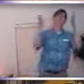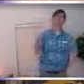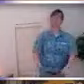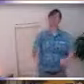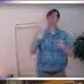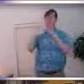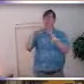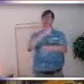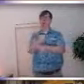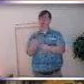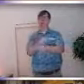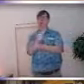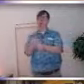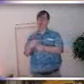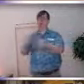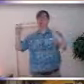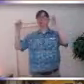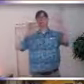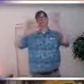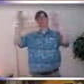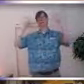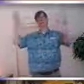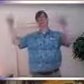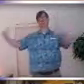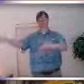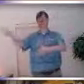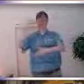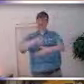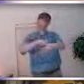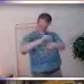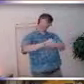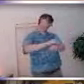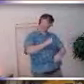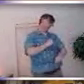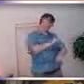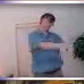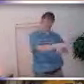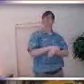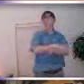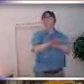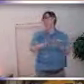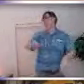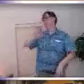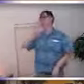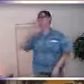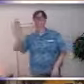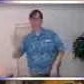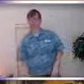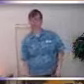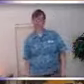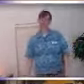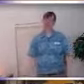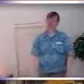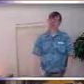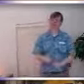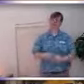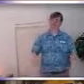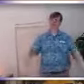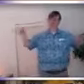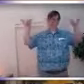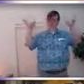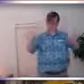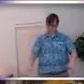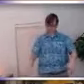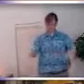create wonderful situations in my life. But not only that, I'm able to be an example of